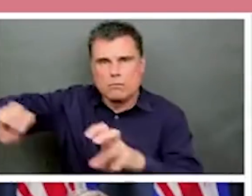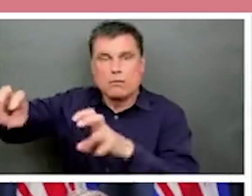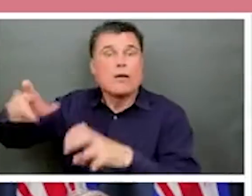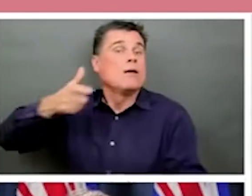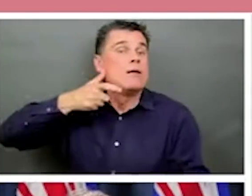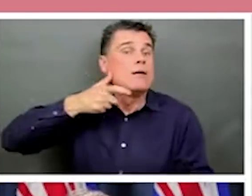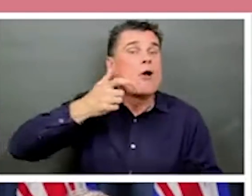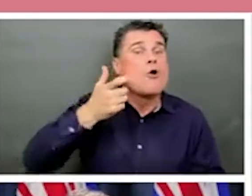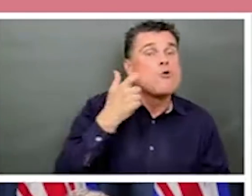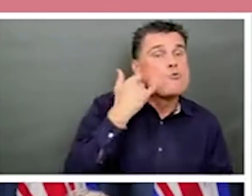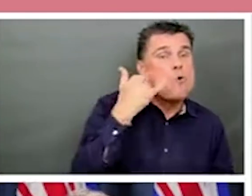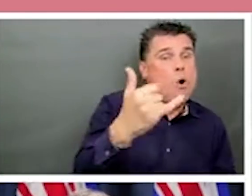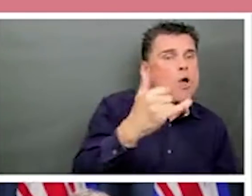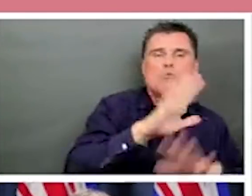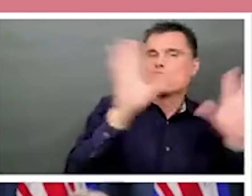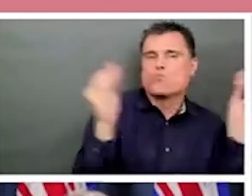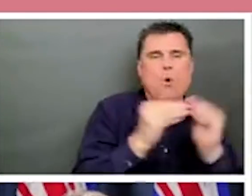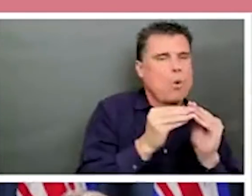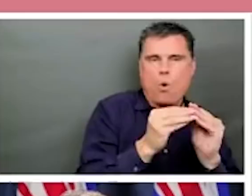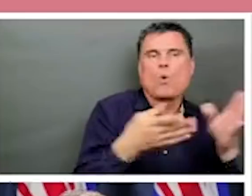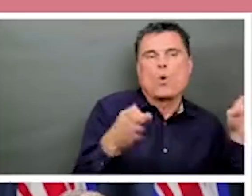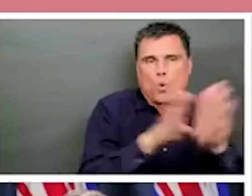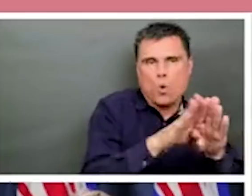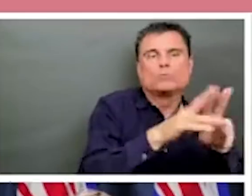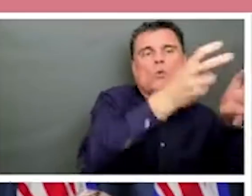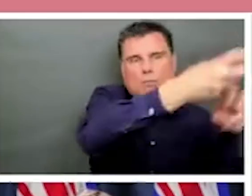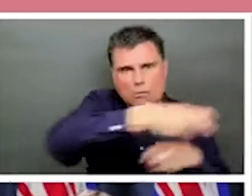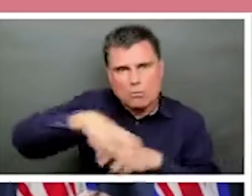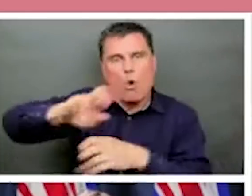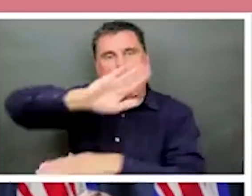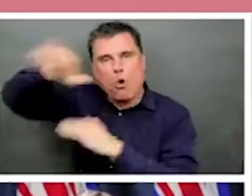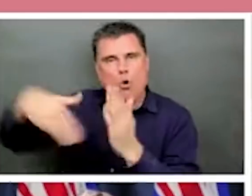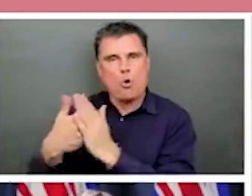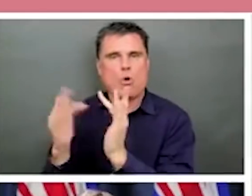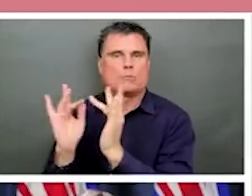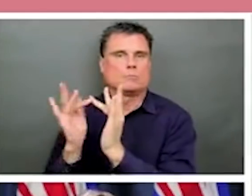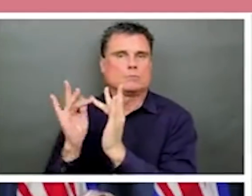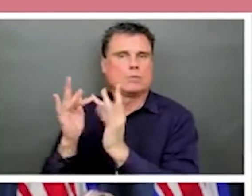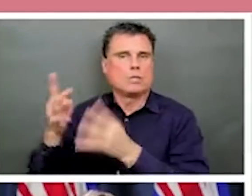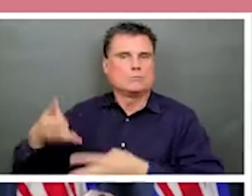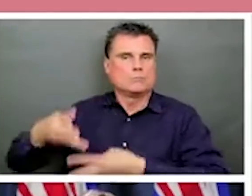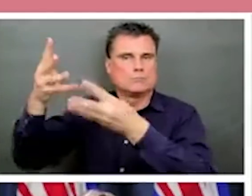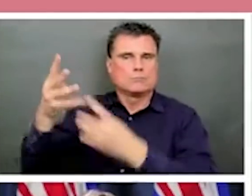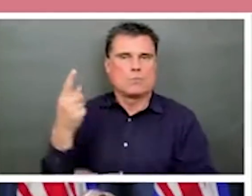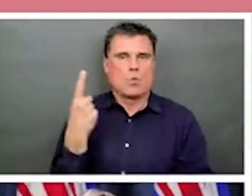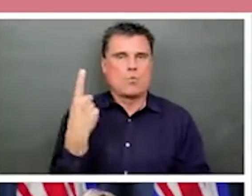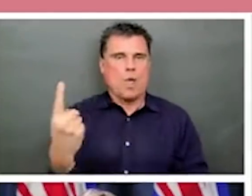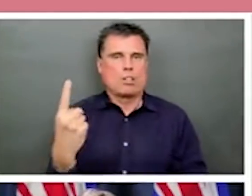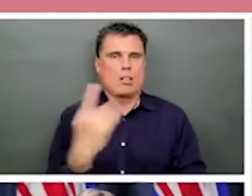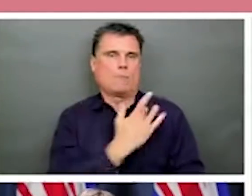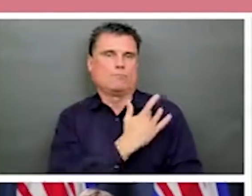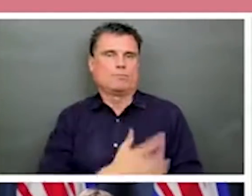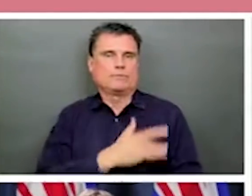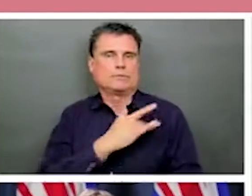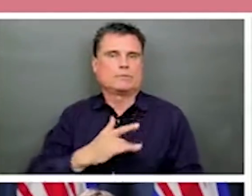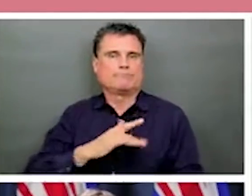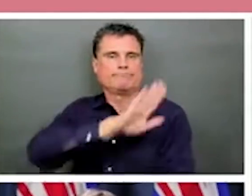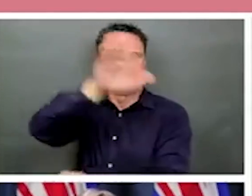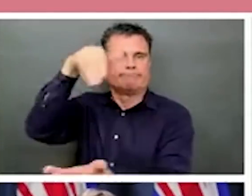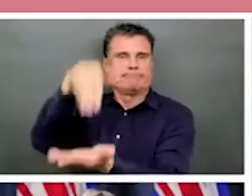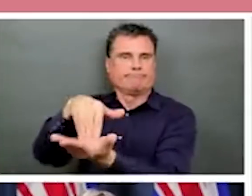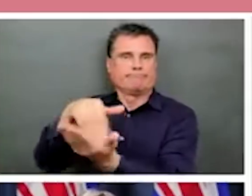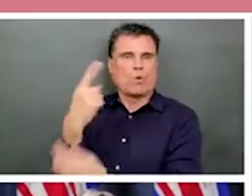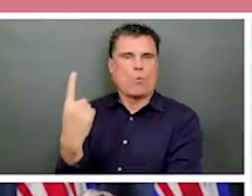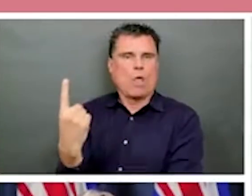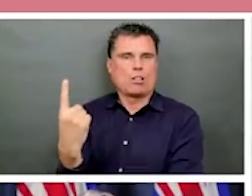those 5 call centers and those numbers, and we will move to 1 provincial call center and 1 very robust